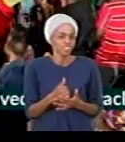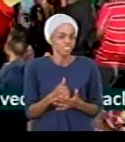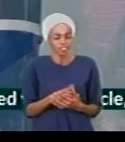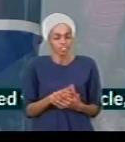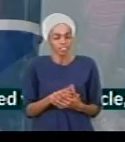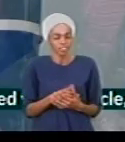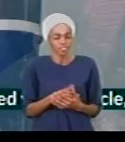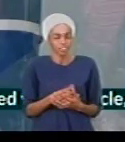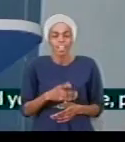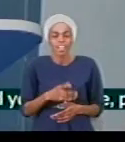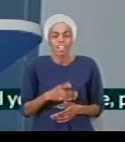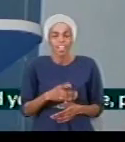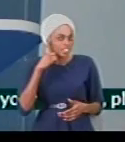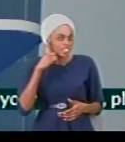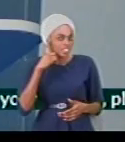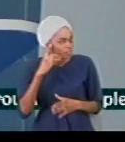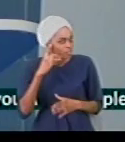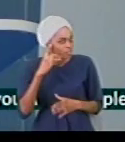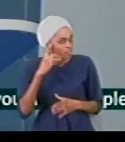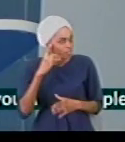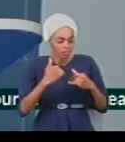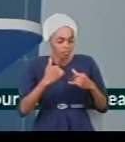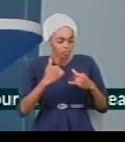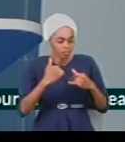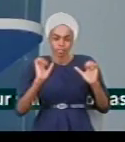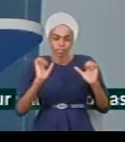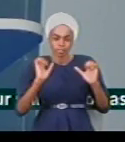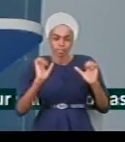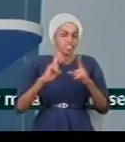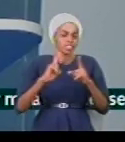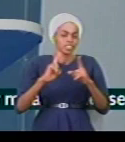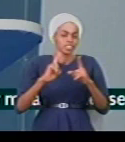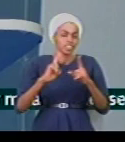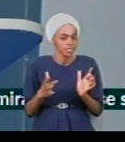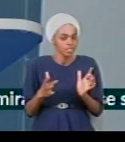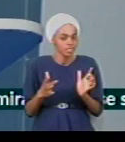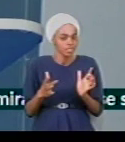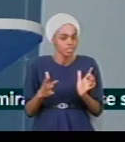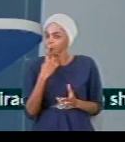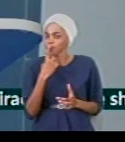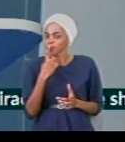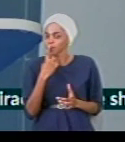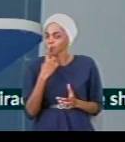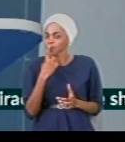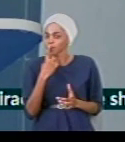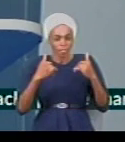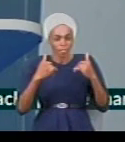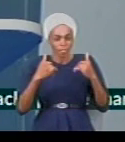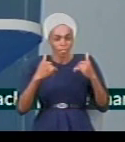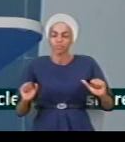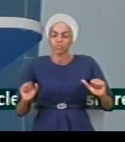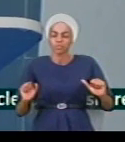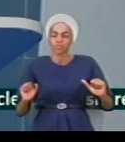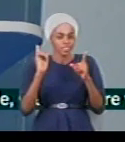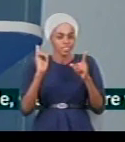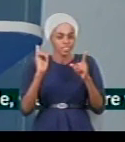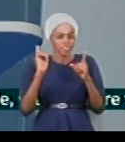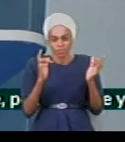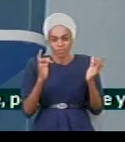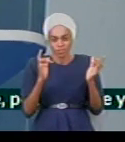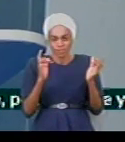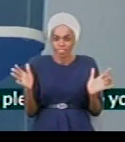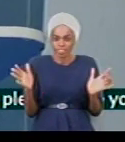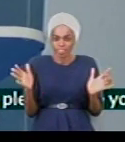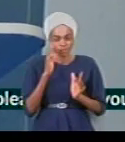Where are you? Where are you? At the back. I'm expecting your testimony. Please come forward. Come forward. Come forward. Our